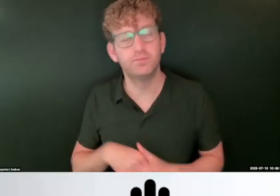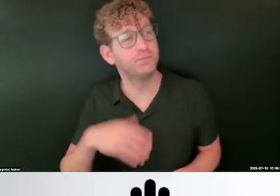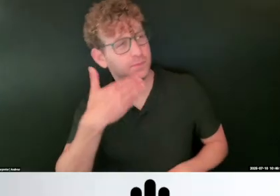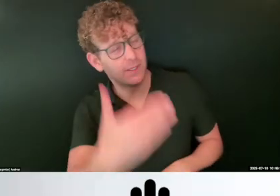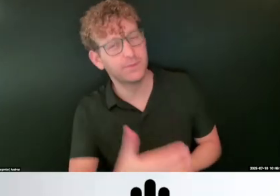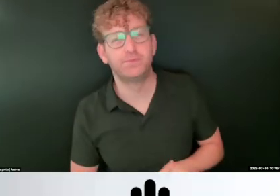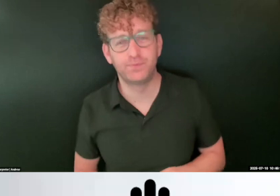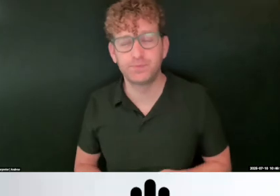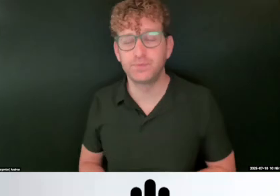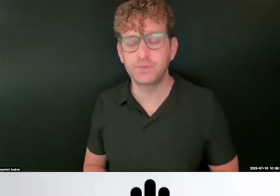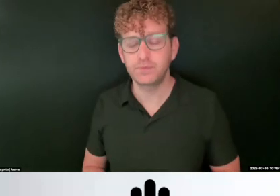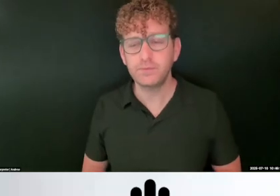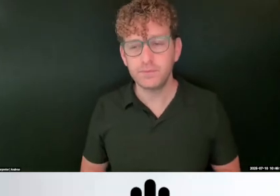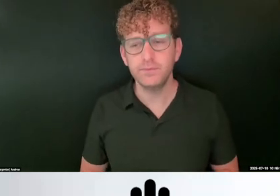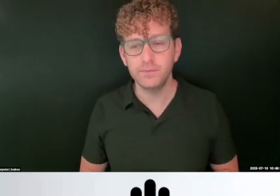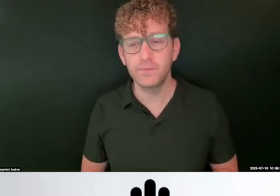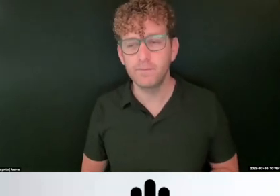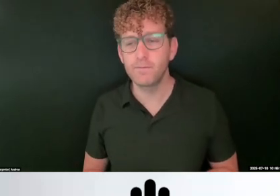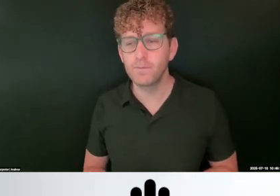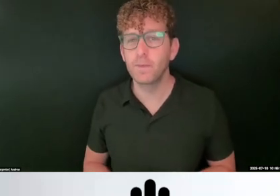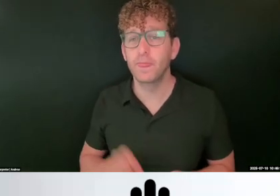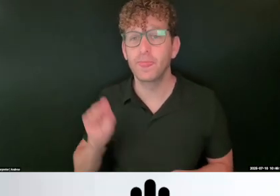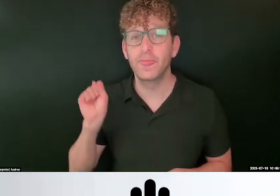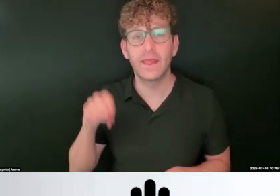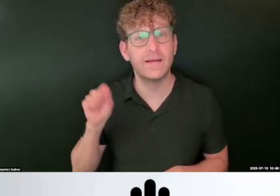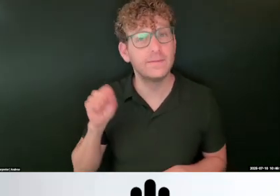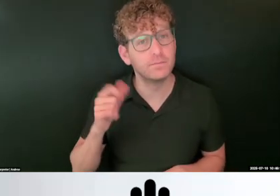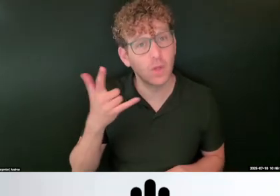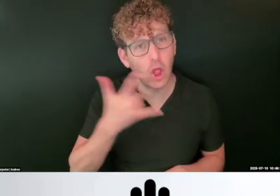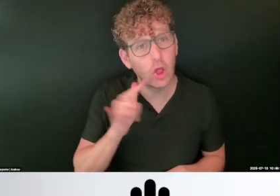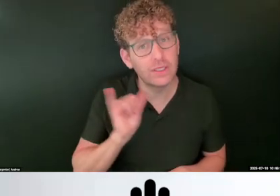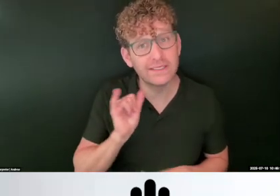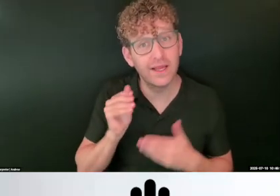Okay, it looks like the next hand up is Brett Zuner.